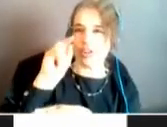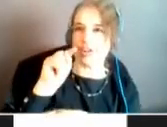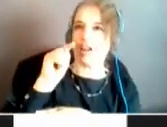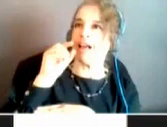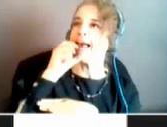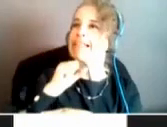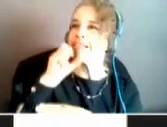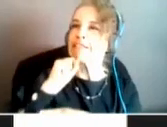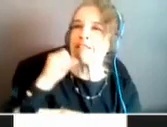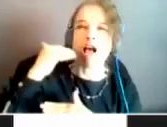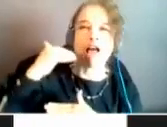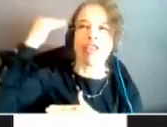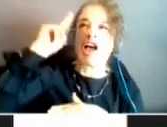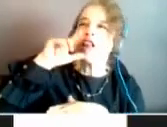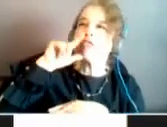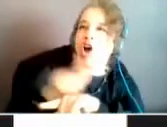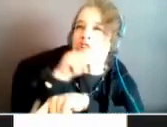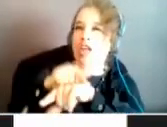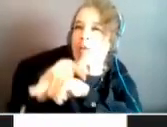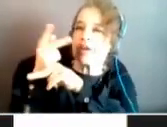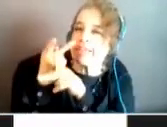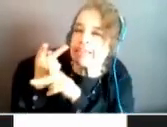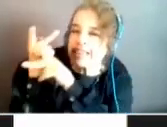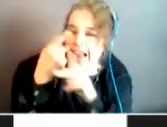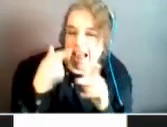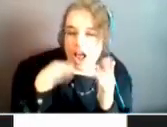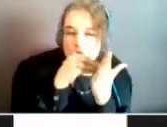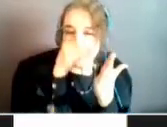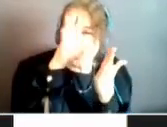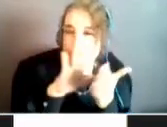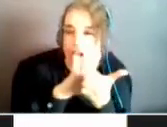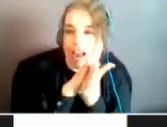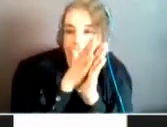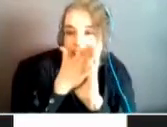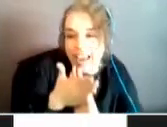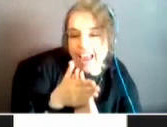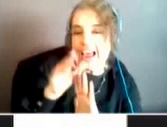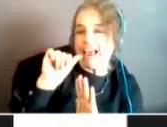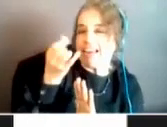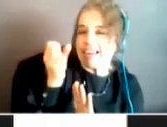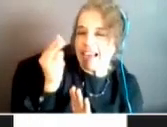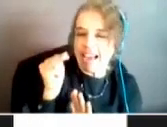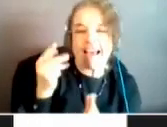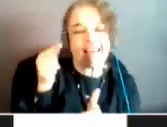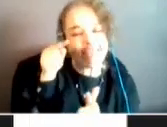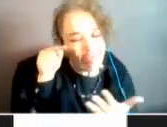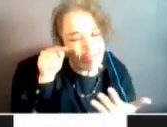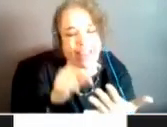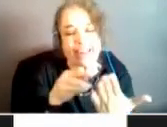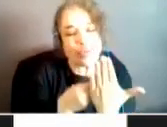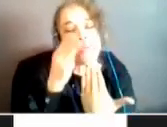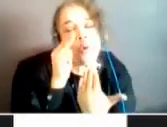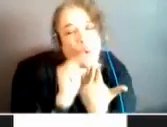care. And he said that as a student who wants to be a therapist, he said, this